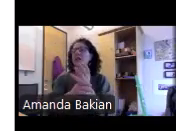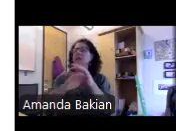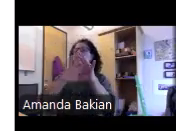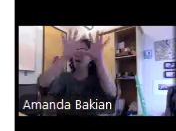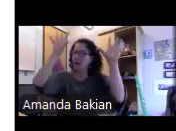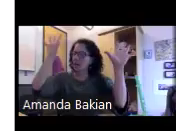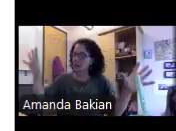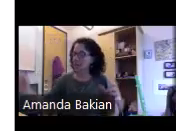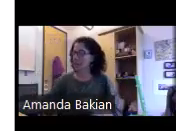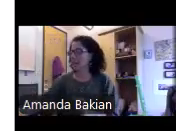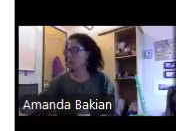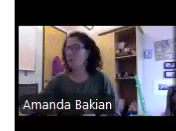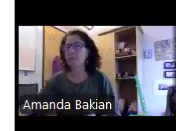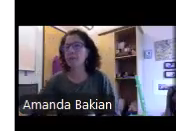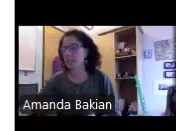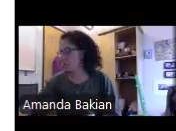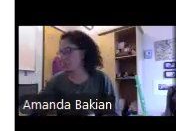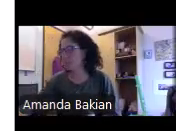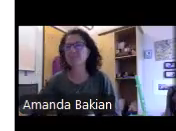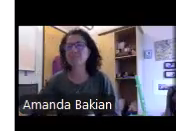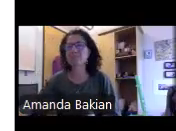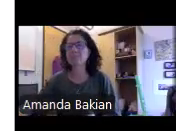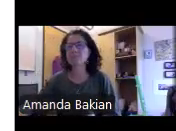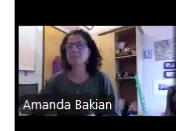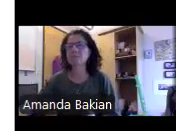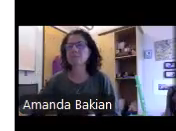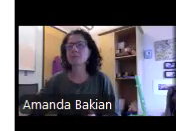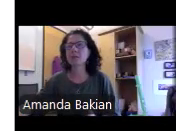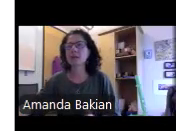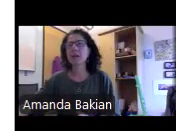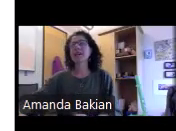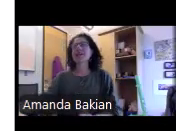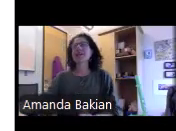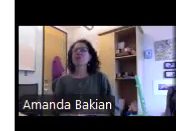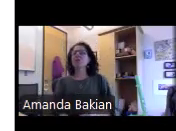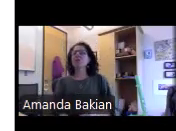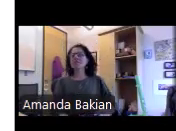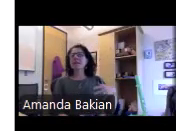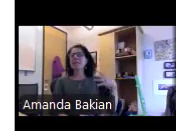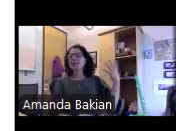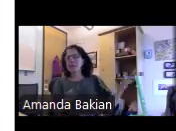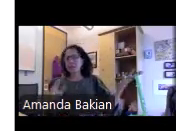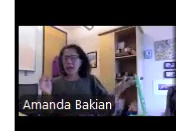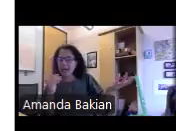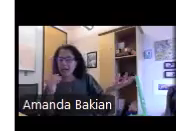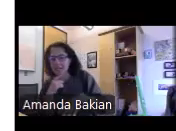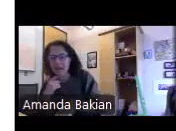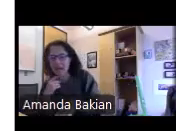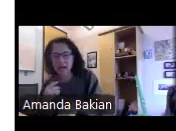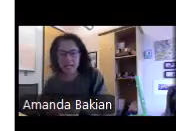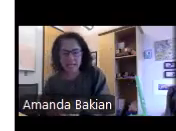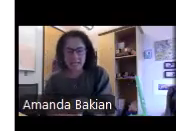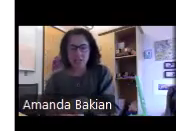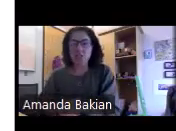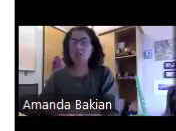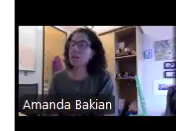8-year-old children with autism out of that entire population. Okay, so stepping back a